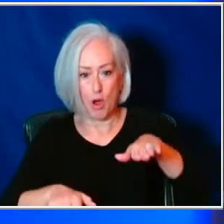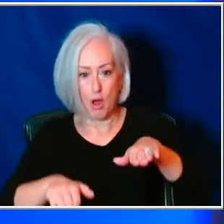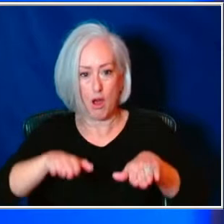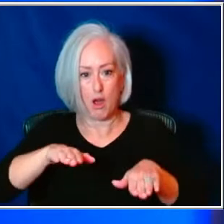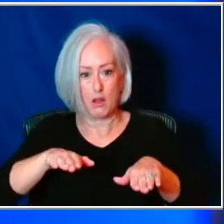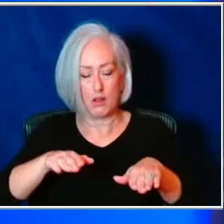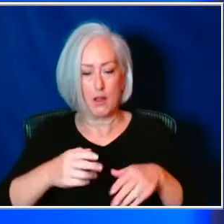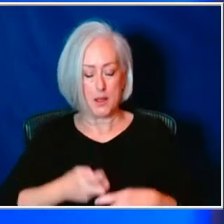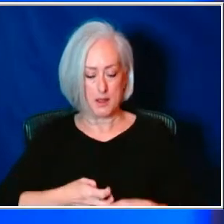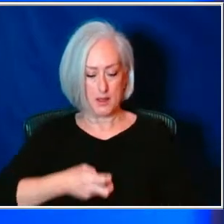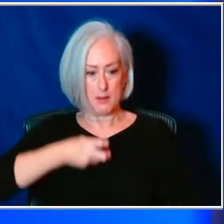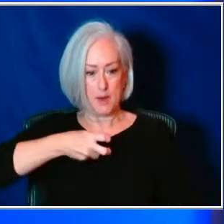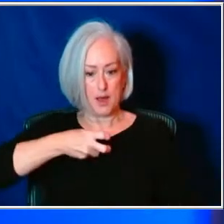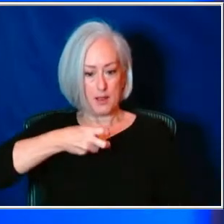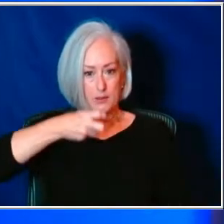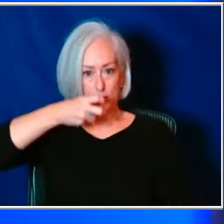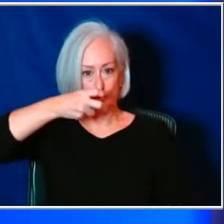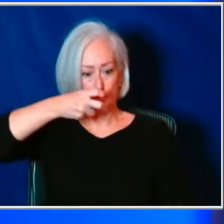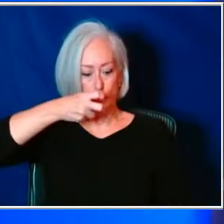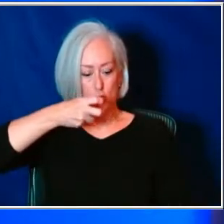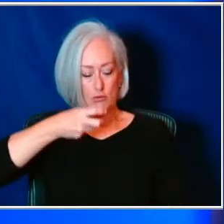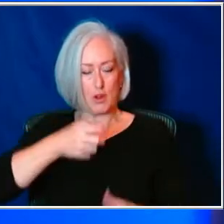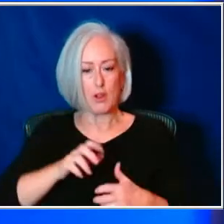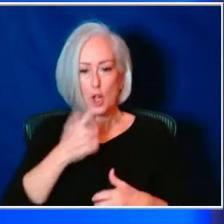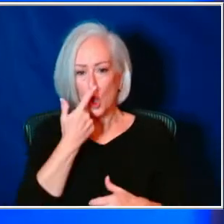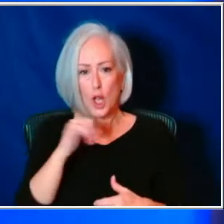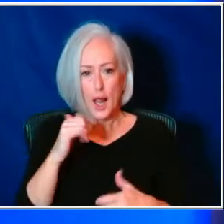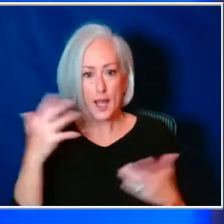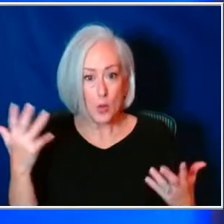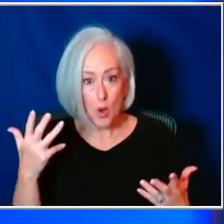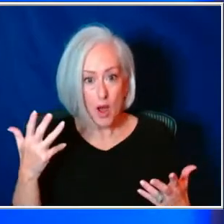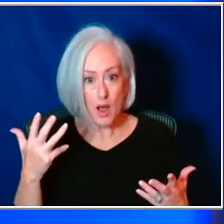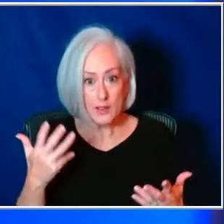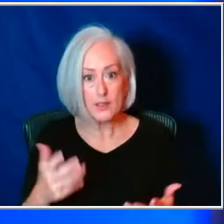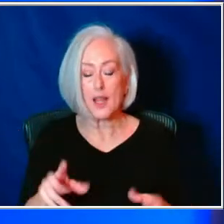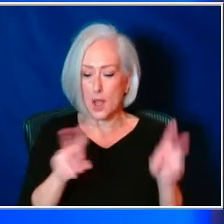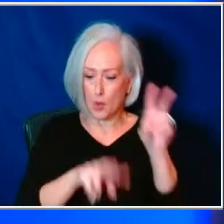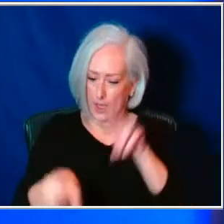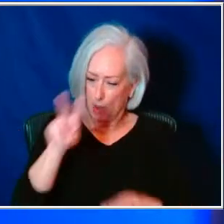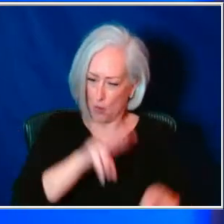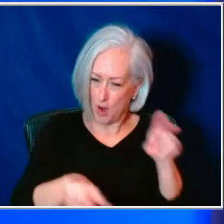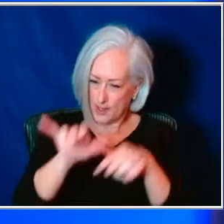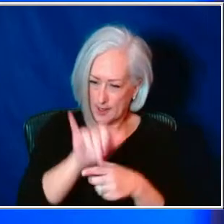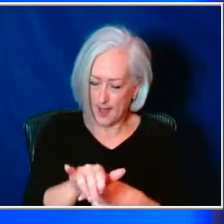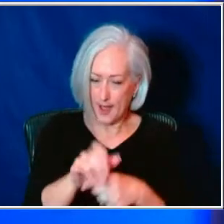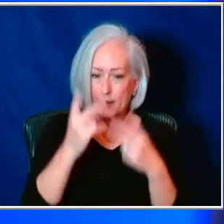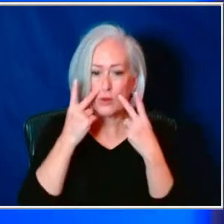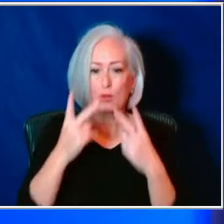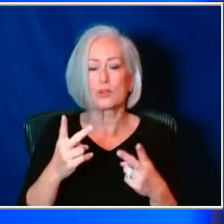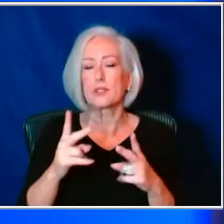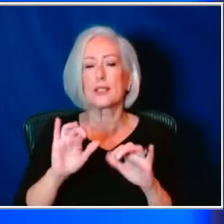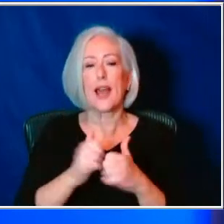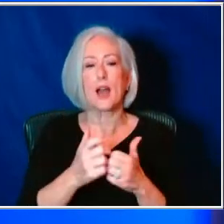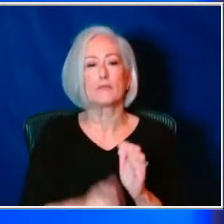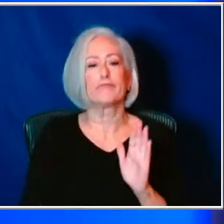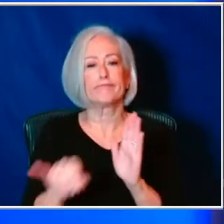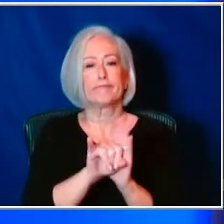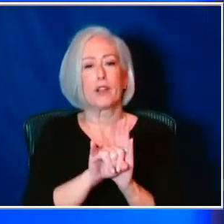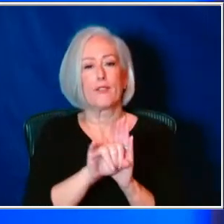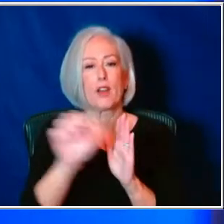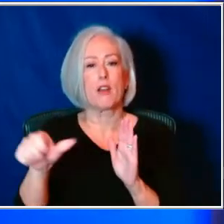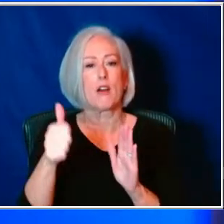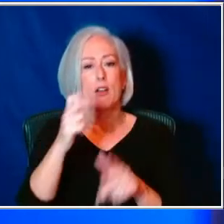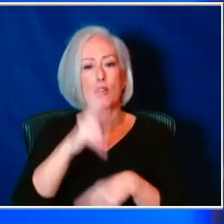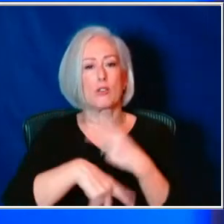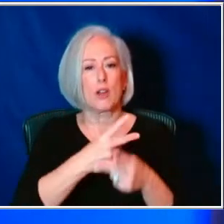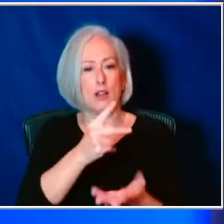identify a certain type of treatment that would work better for them. Additionally, patients will have some blood work done, and that blood